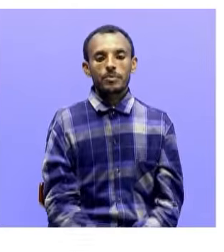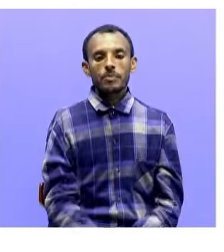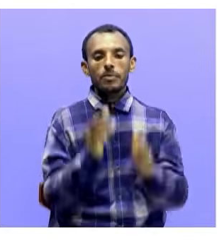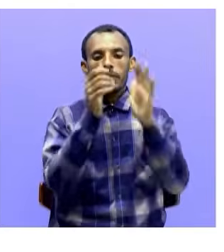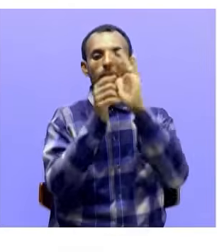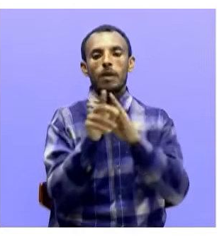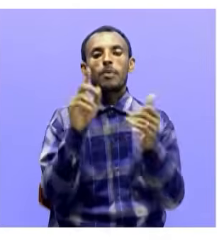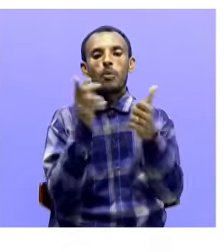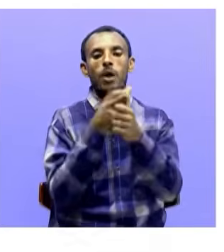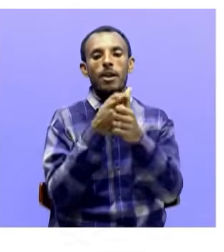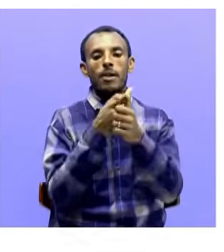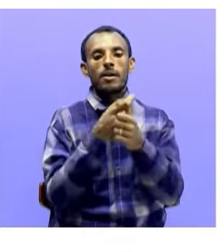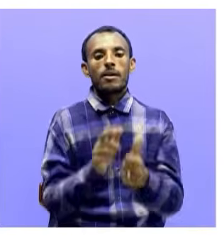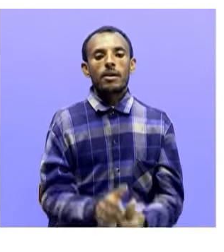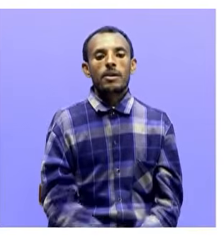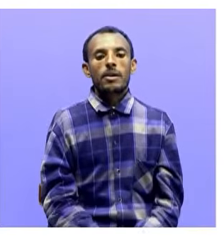Example 1.